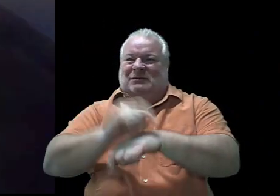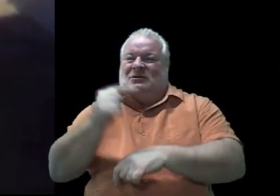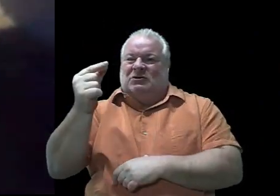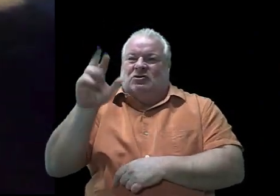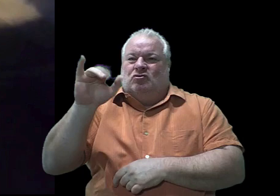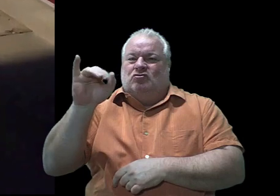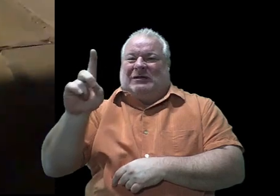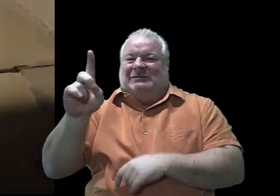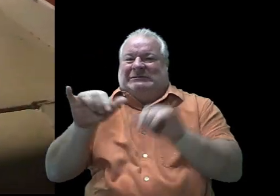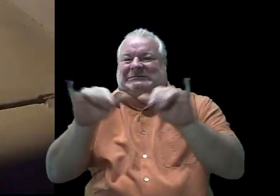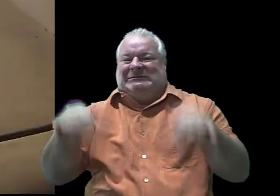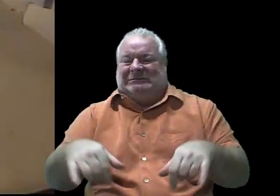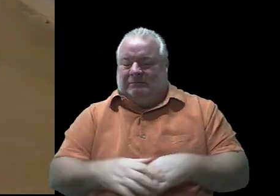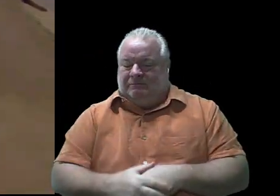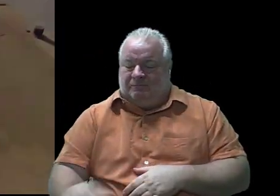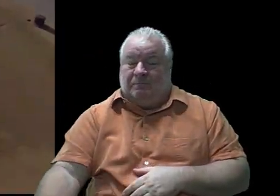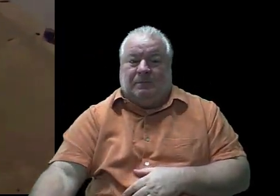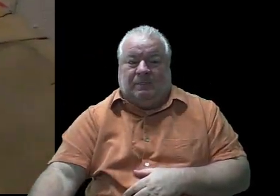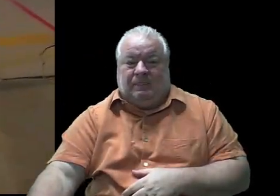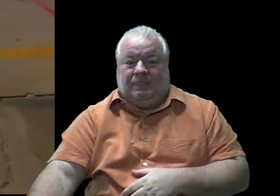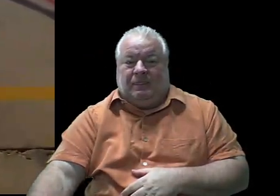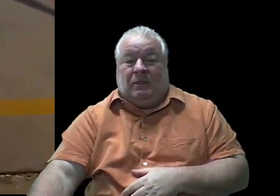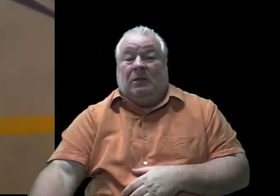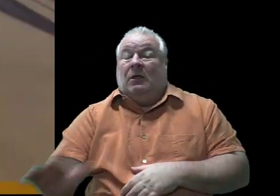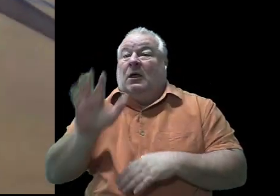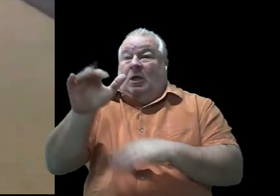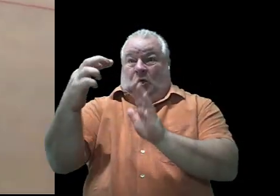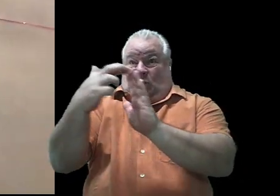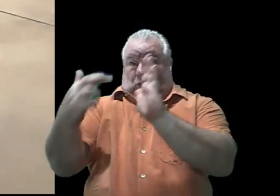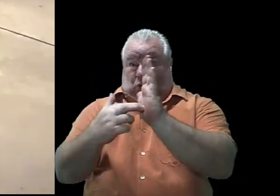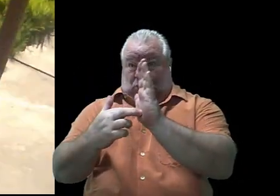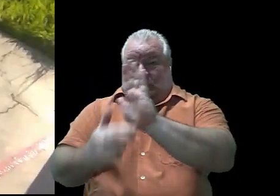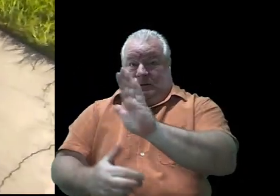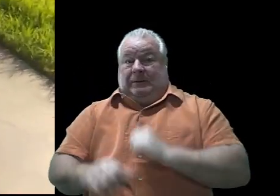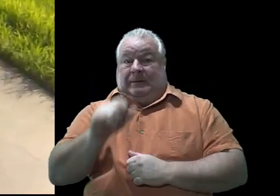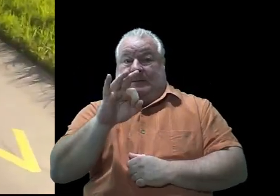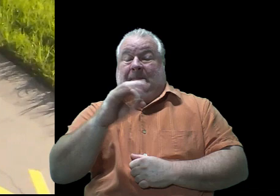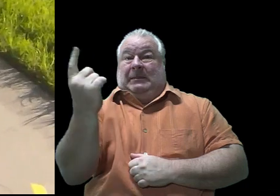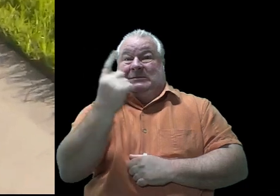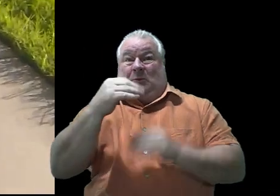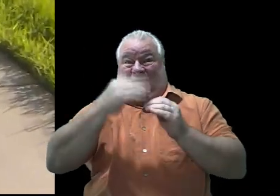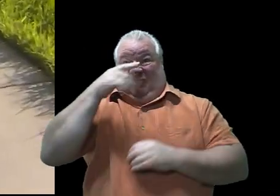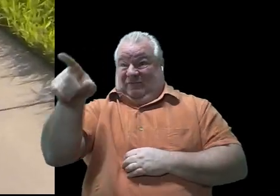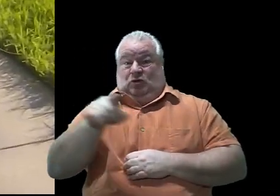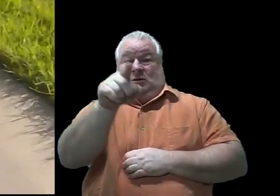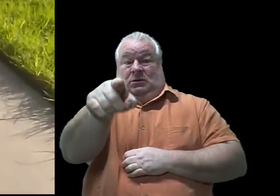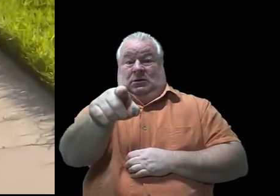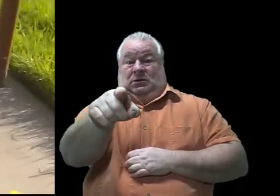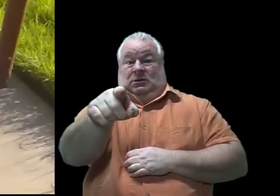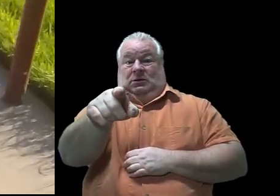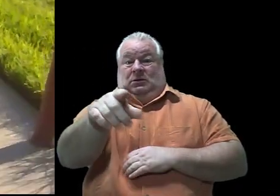Temple grid system. The rule is going to be if there is someone in front of